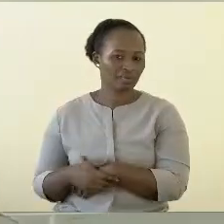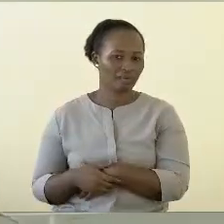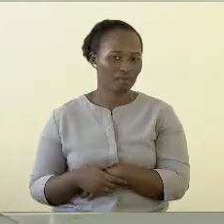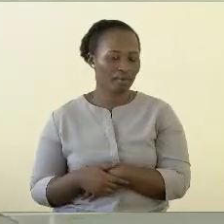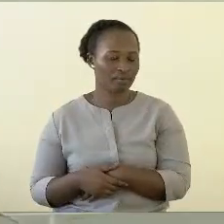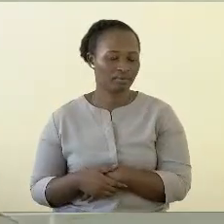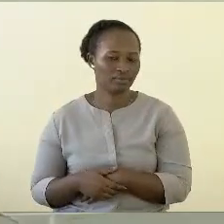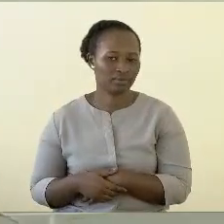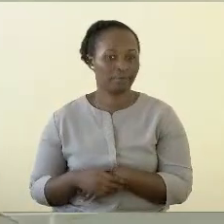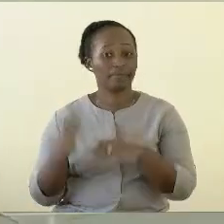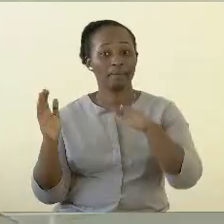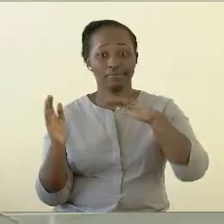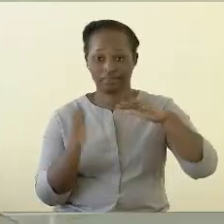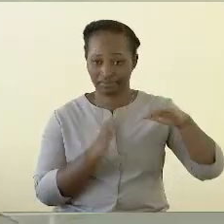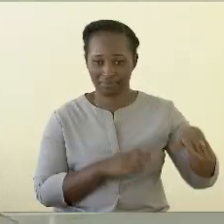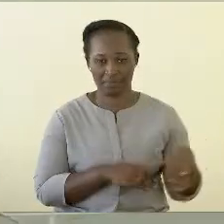So,